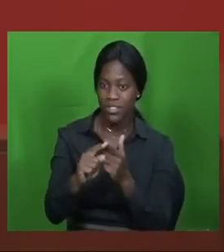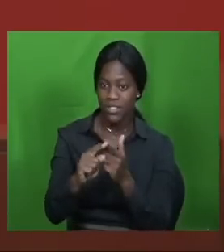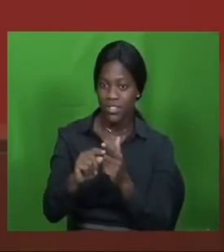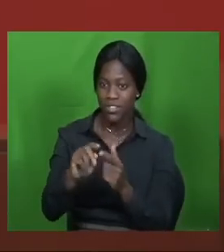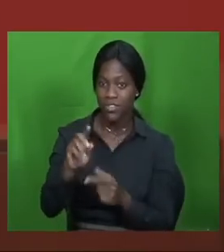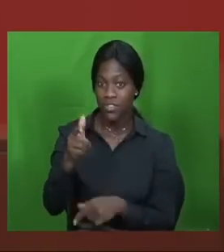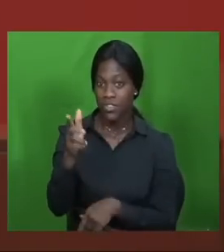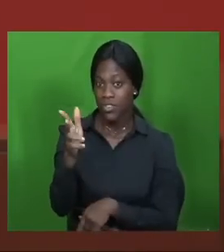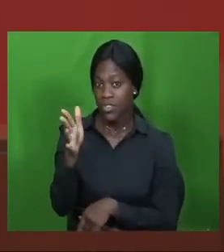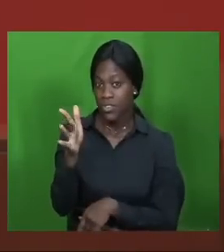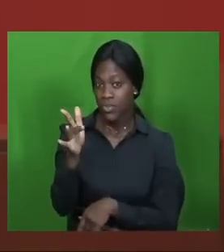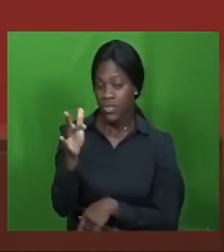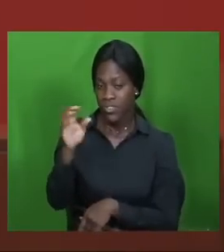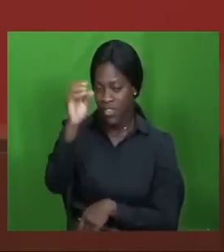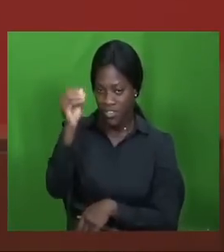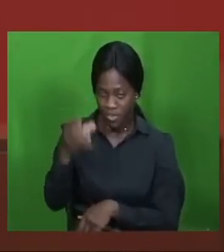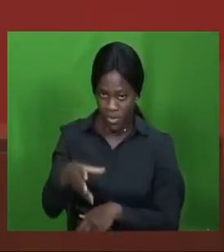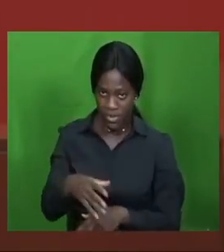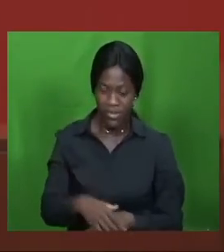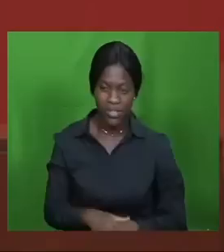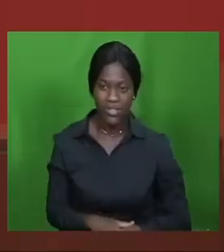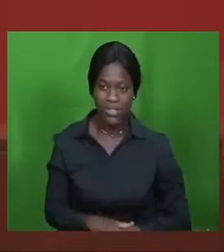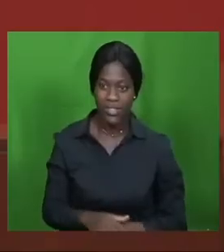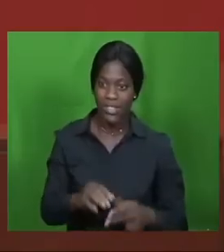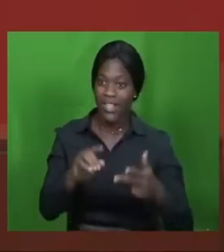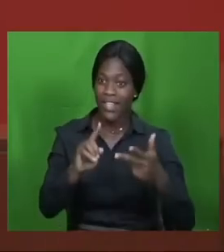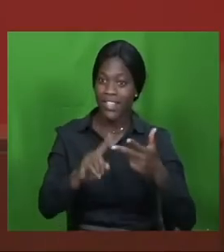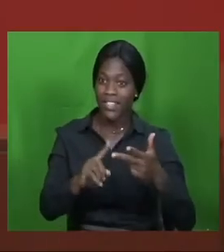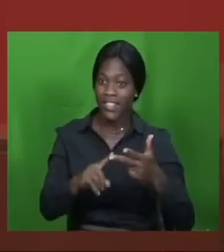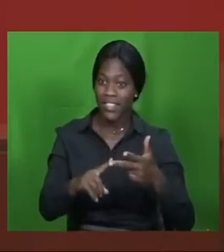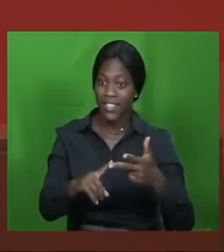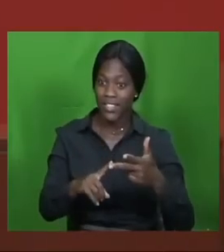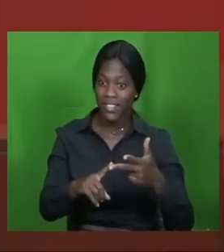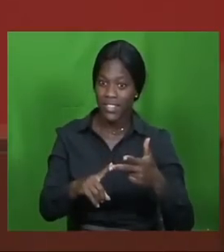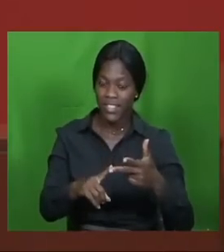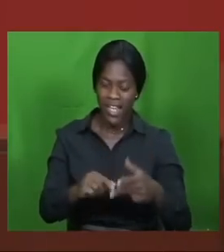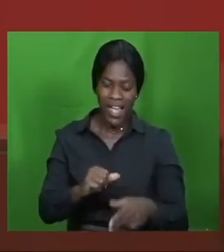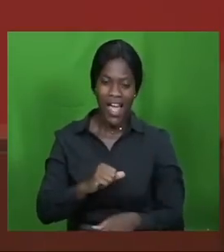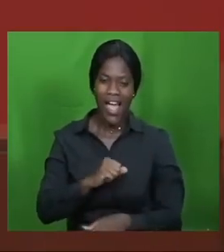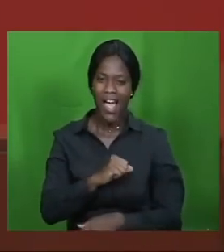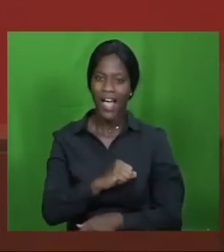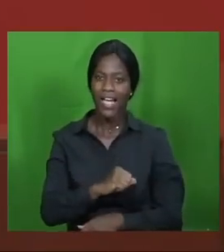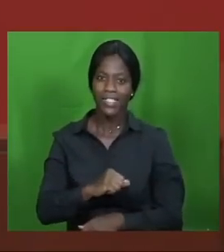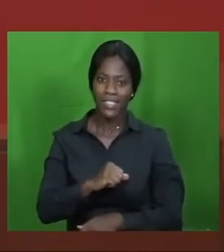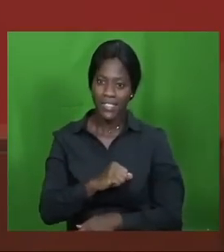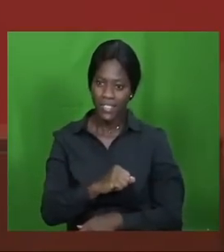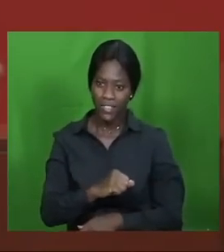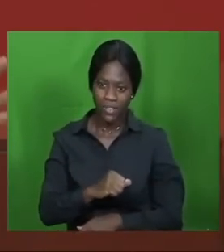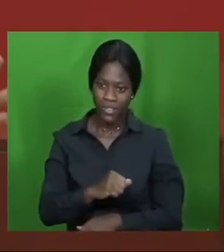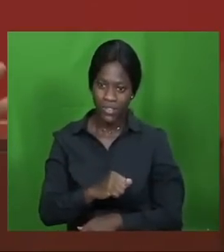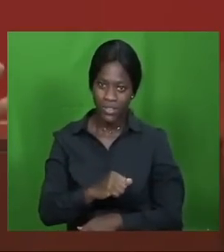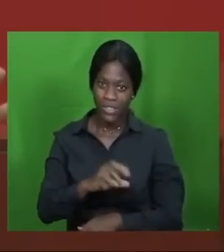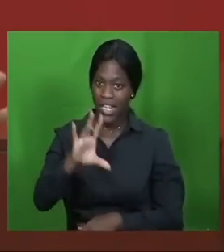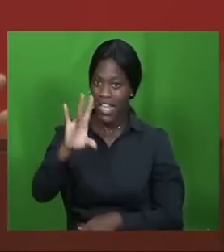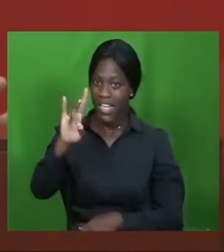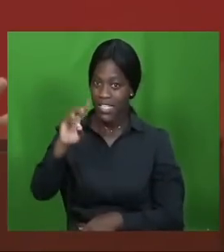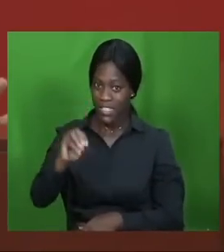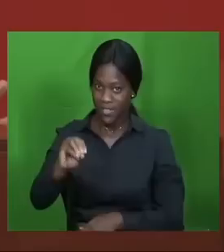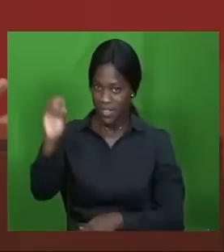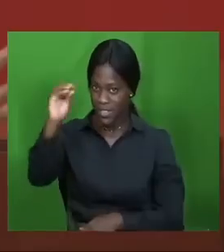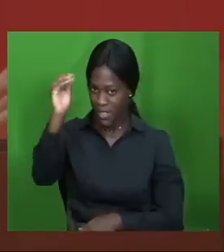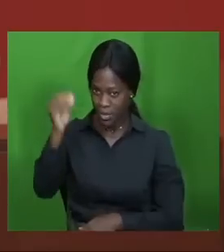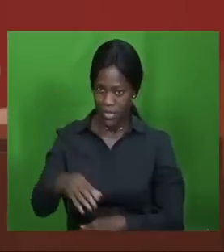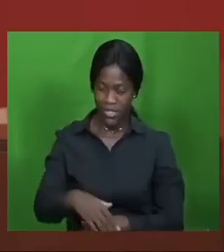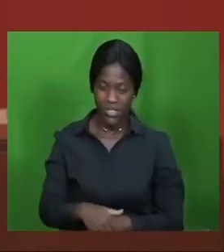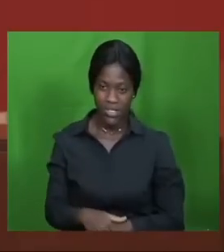The third is attitude, which is 70%.